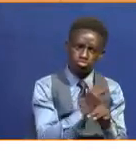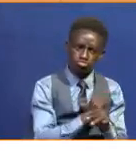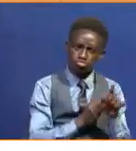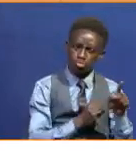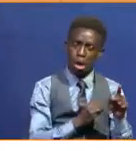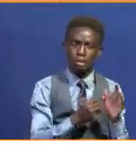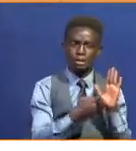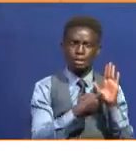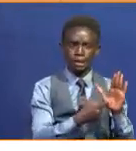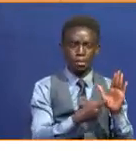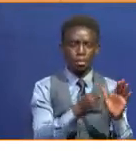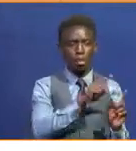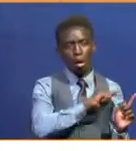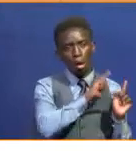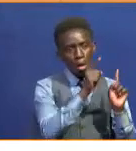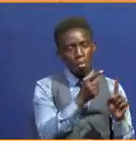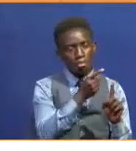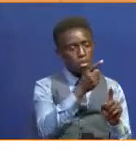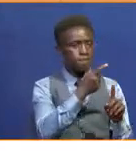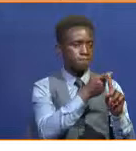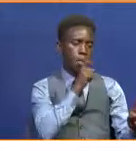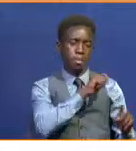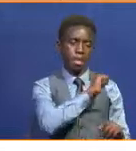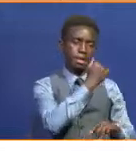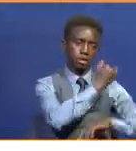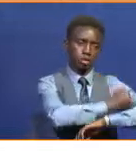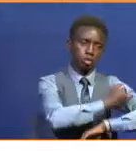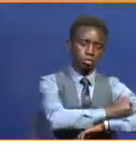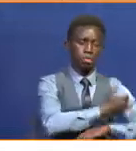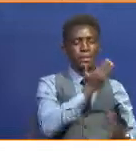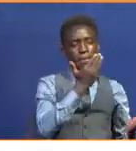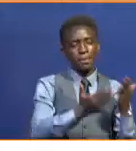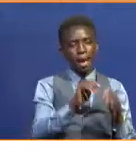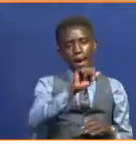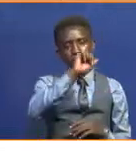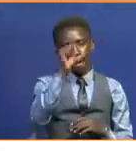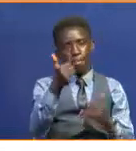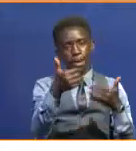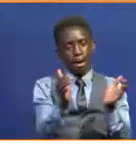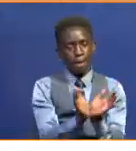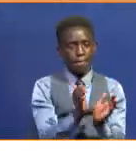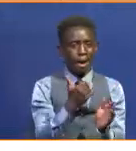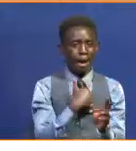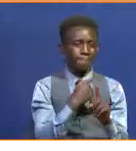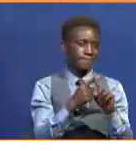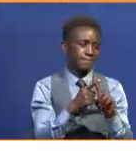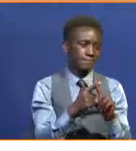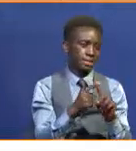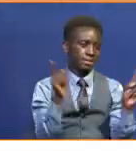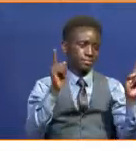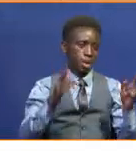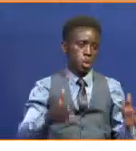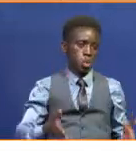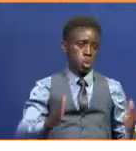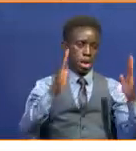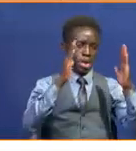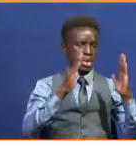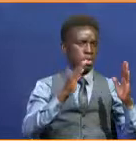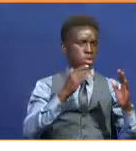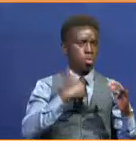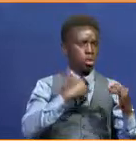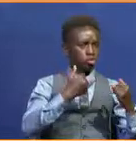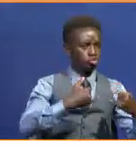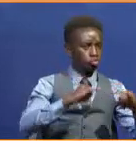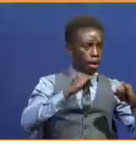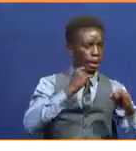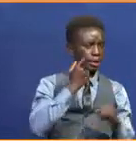rates for such kind of investment, and then the other company has a different metric to maybe try to assess the kind of